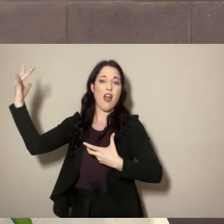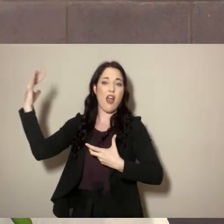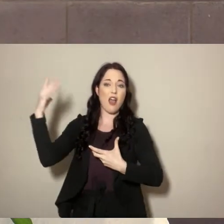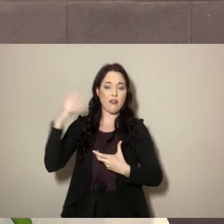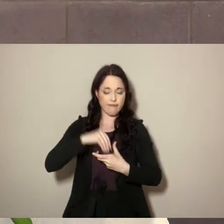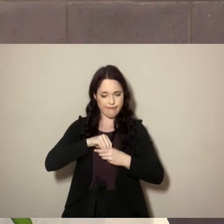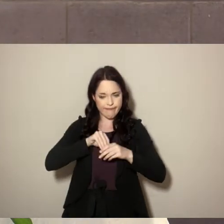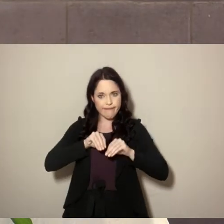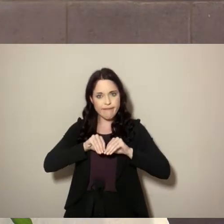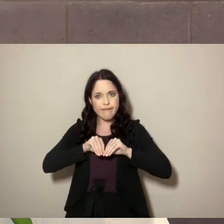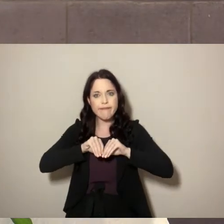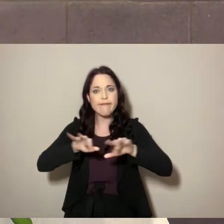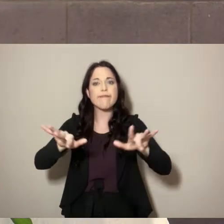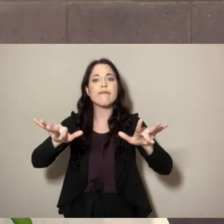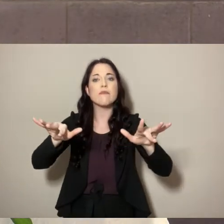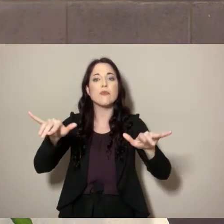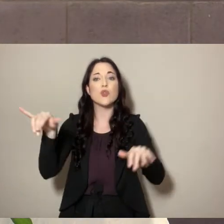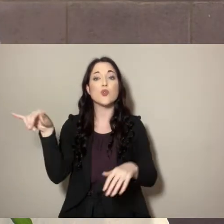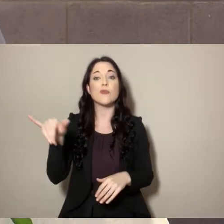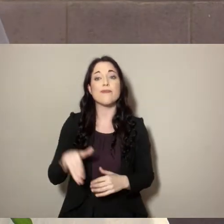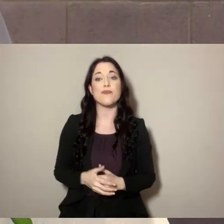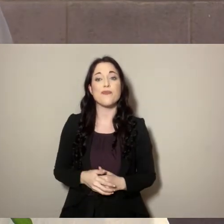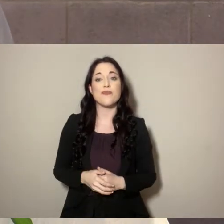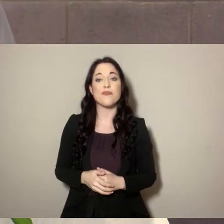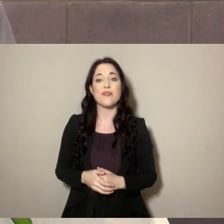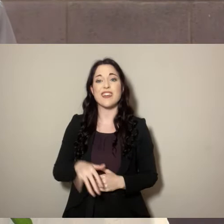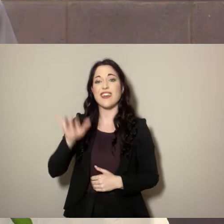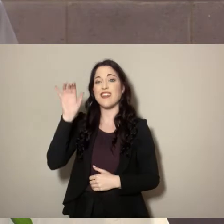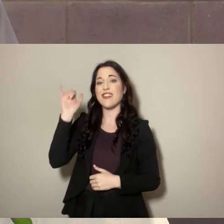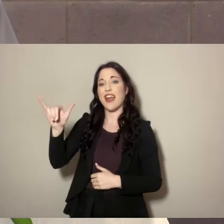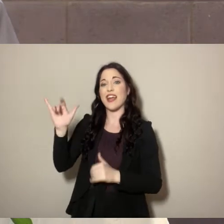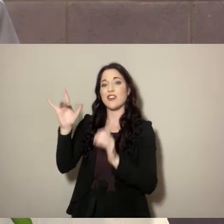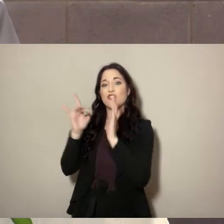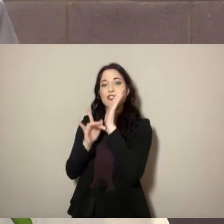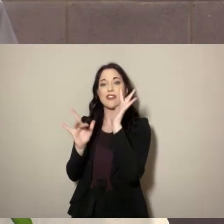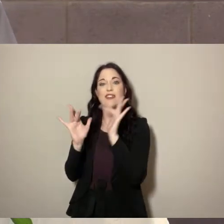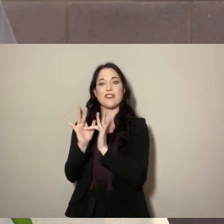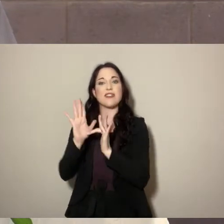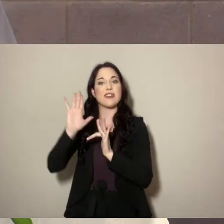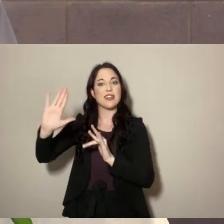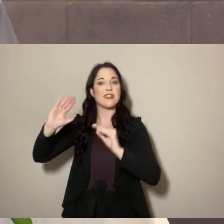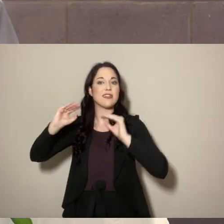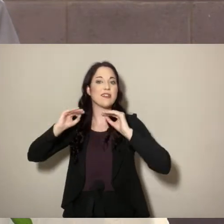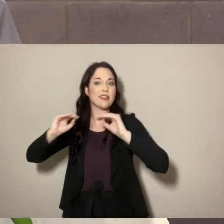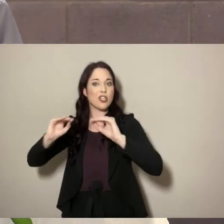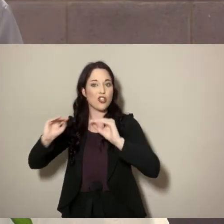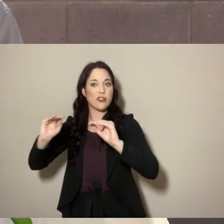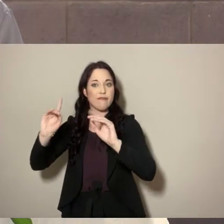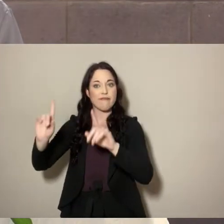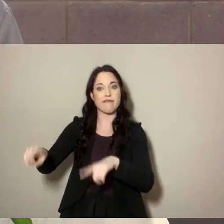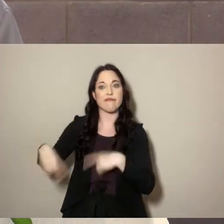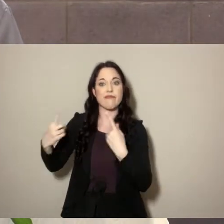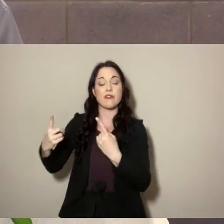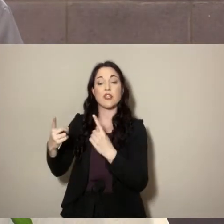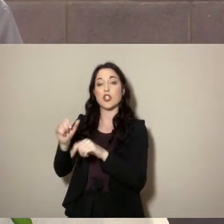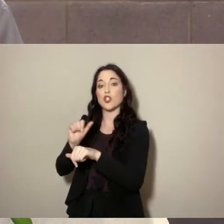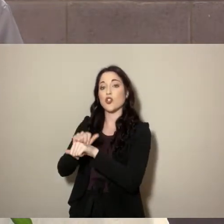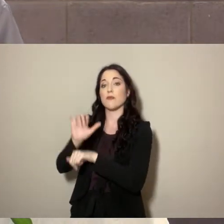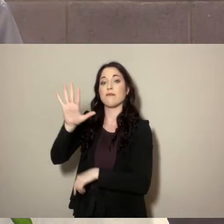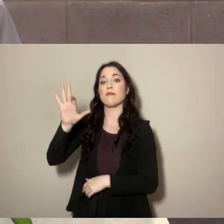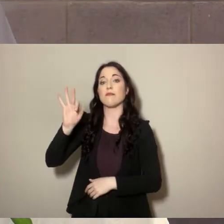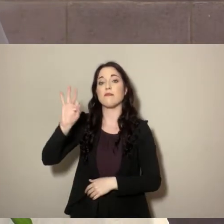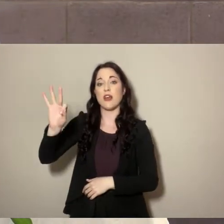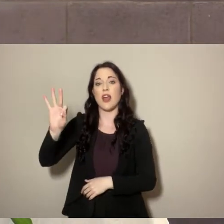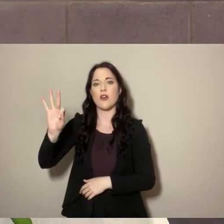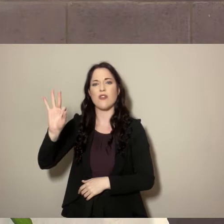us. The Sermon on the Mount ends with a story from Jesus that asks a question.